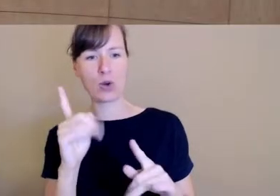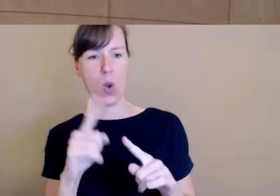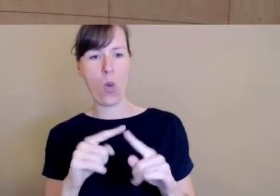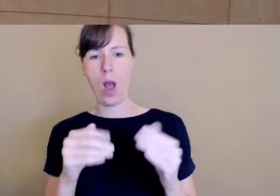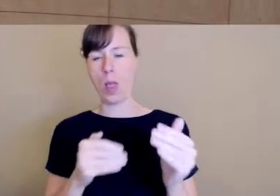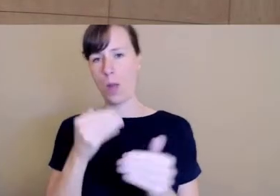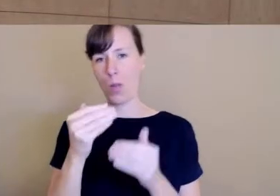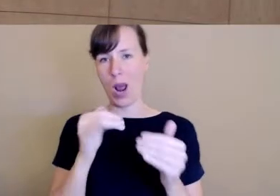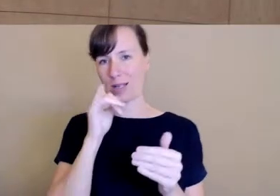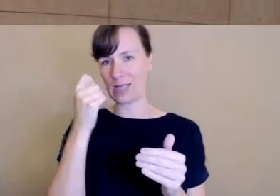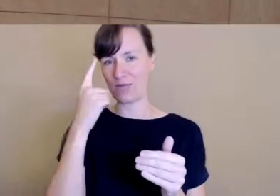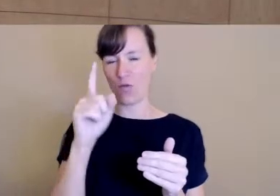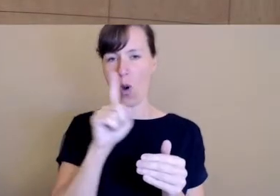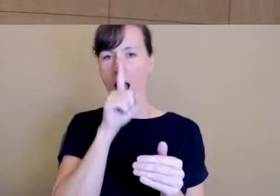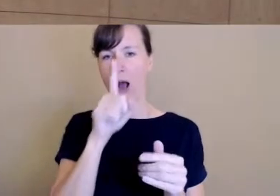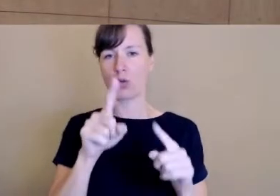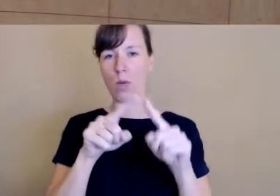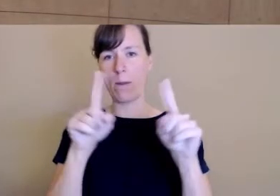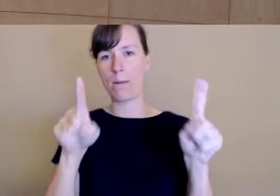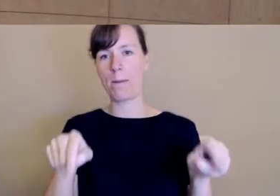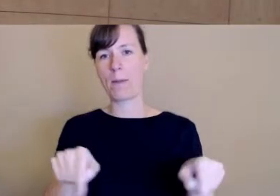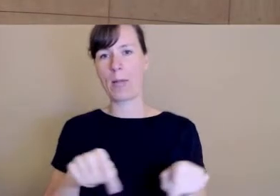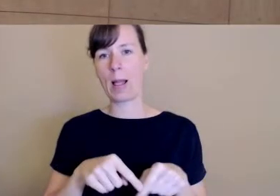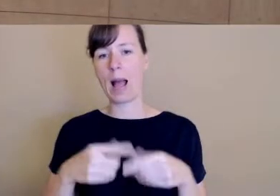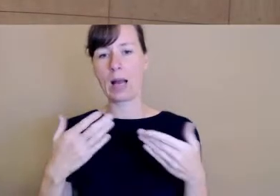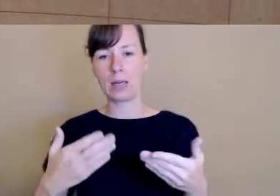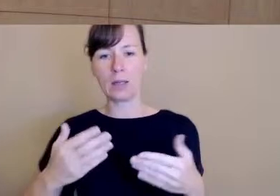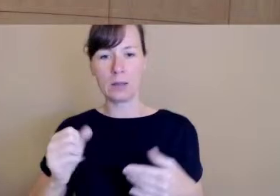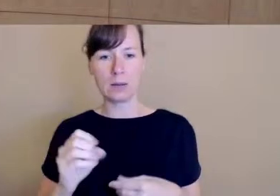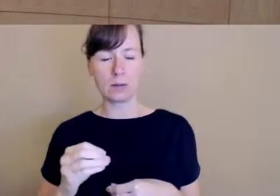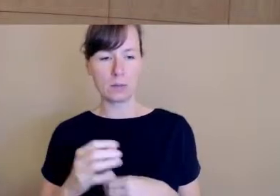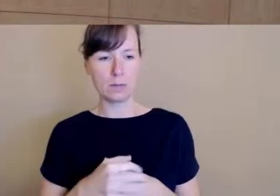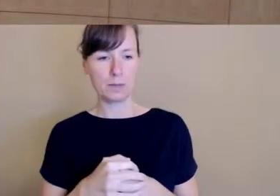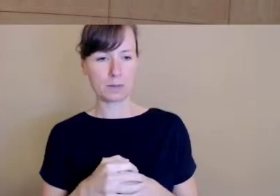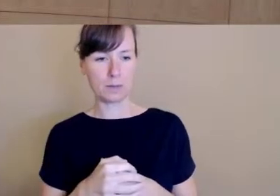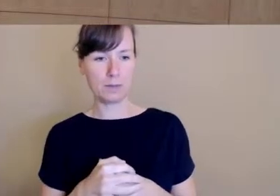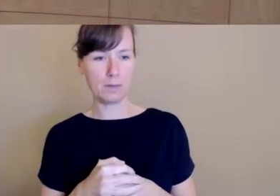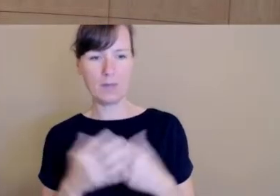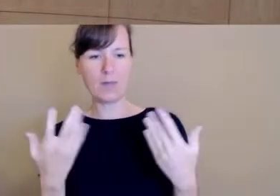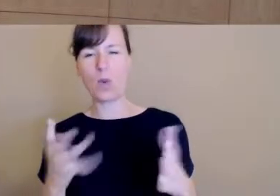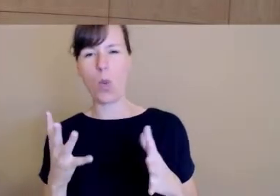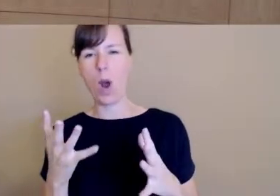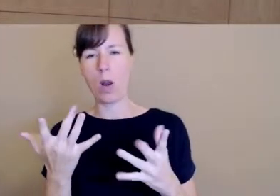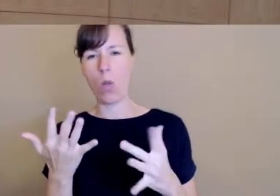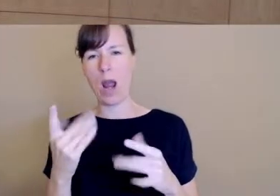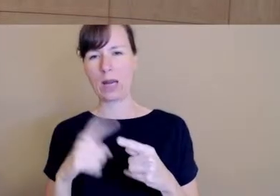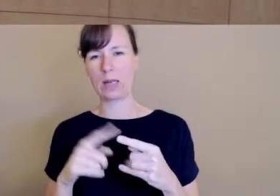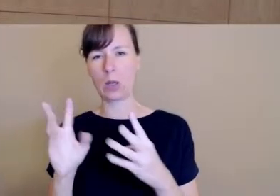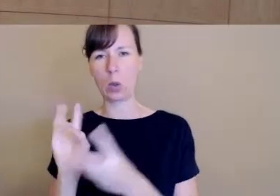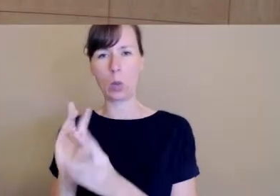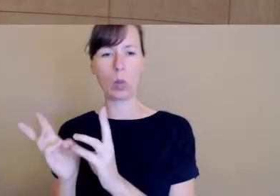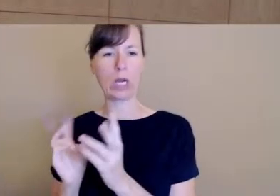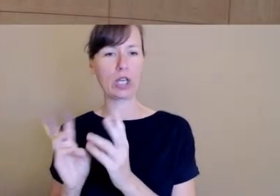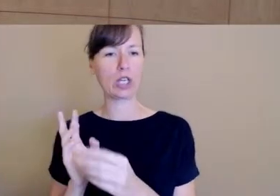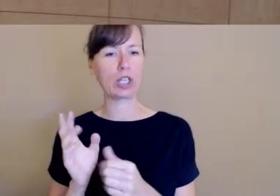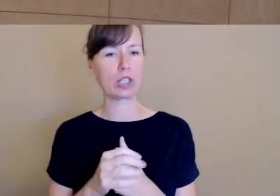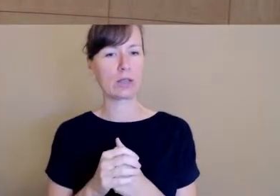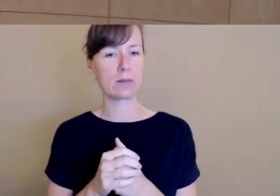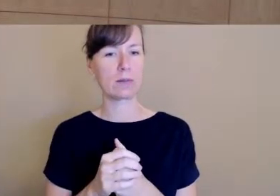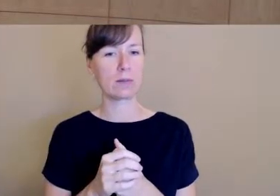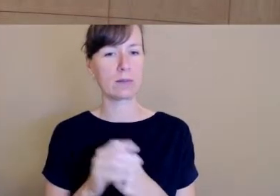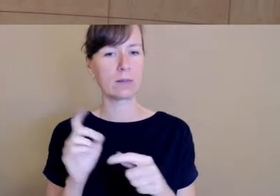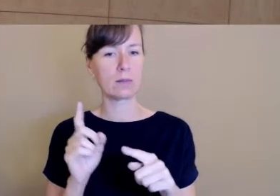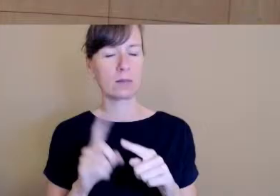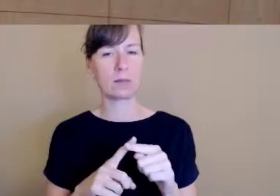a plaque or whatever for that as well. But I wouldn't want it to go into the wintertime. Yeah. Maximize the. So let us